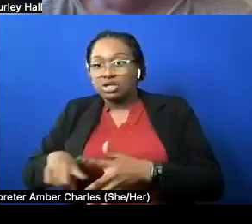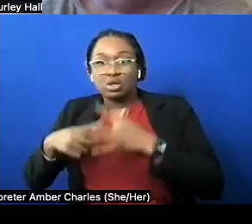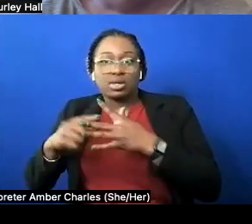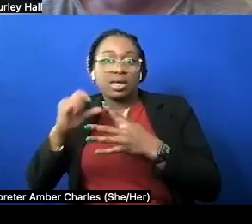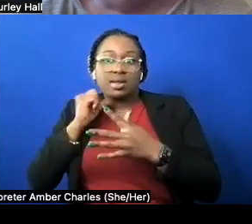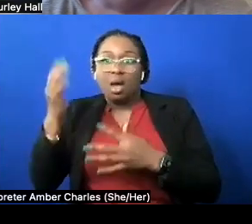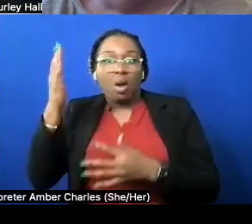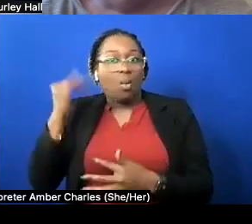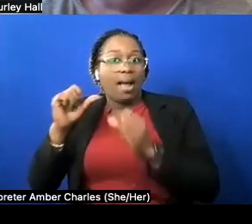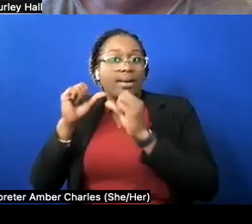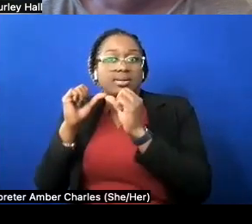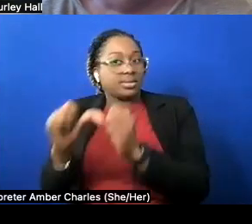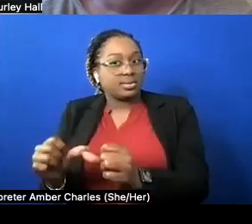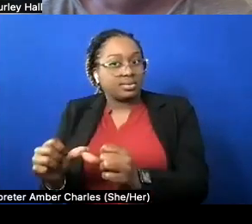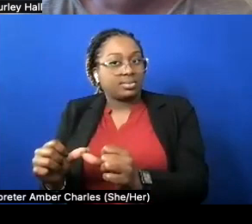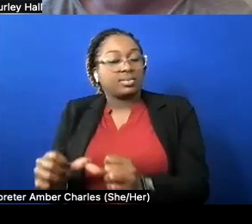continue.